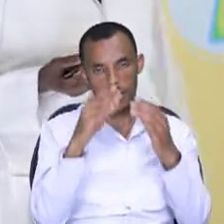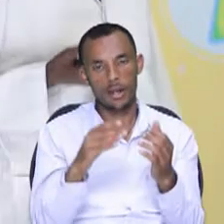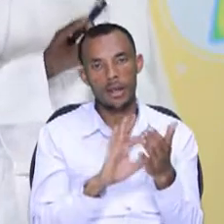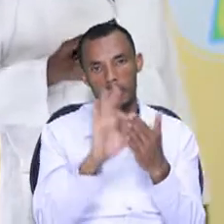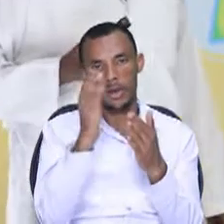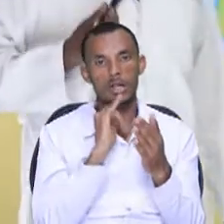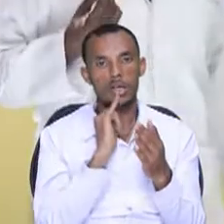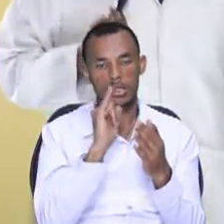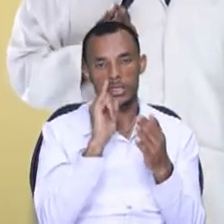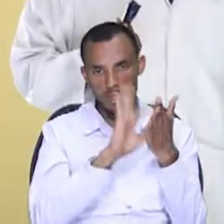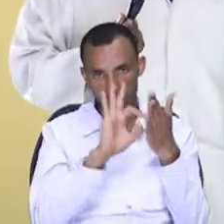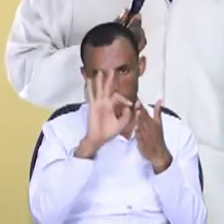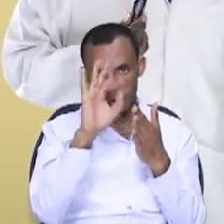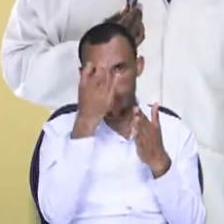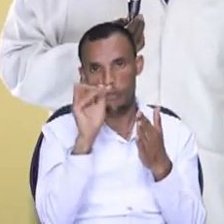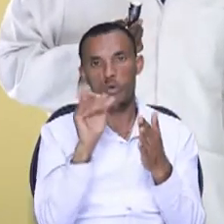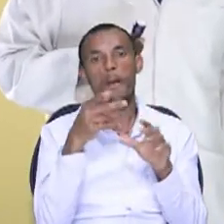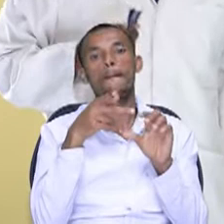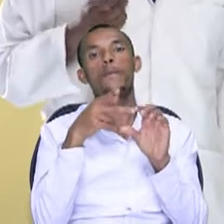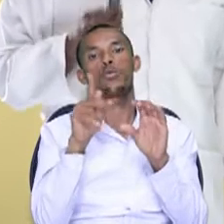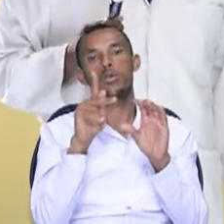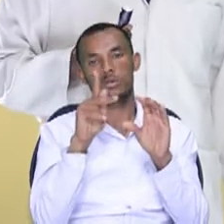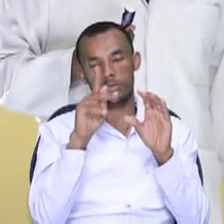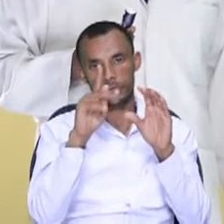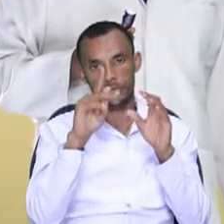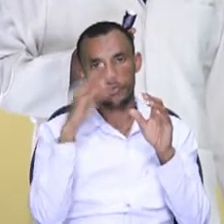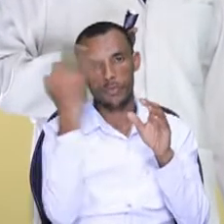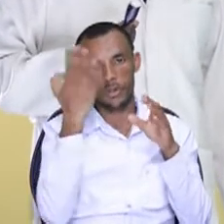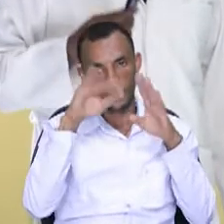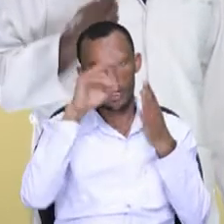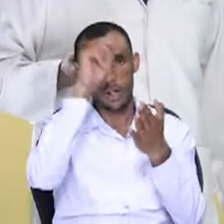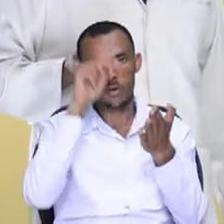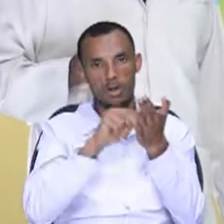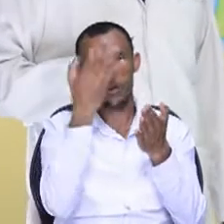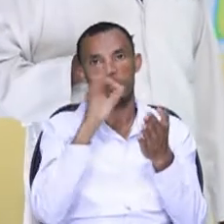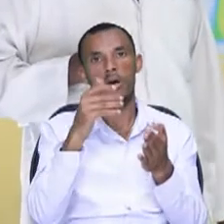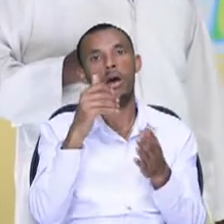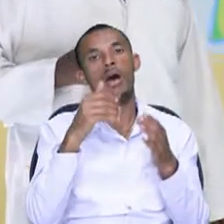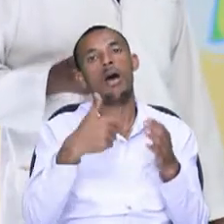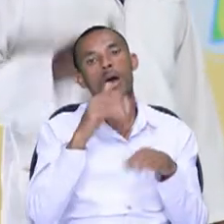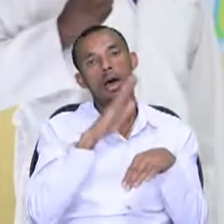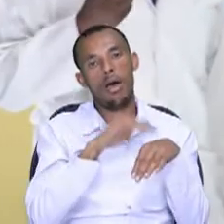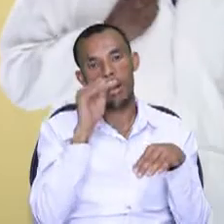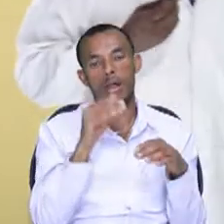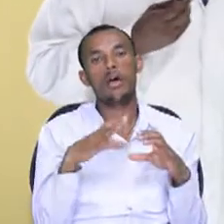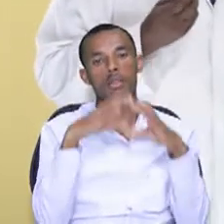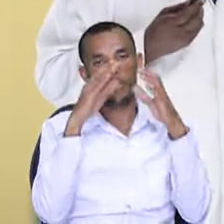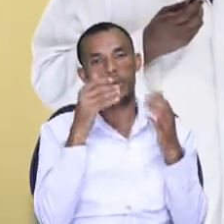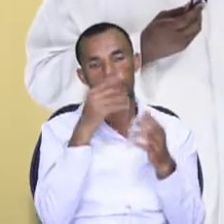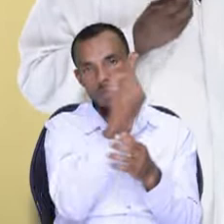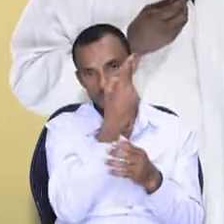number is the number of protons present in the nucleus of an atom. Each